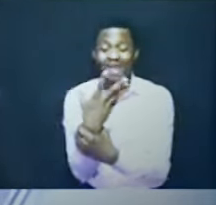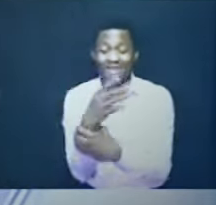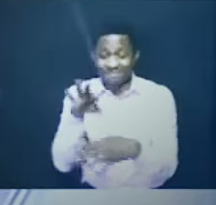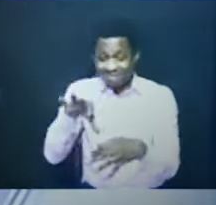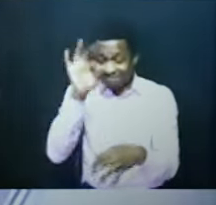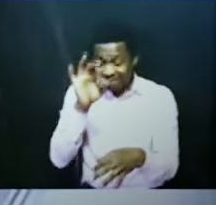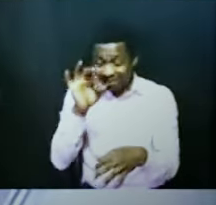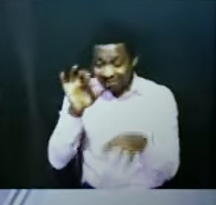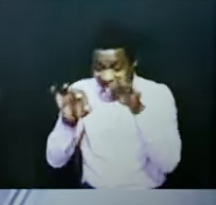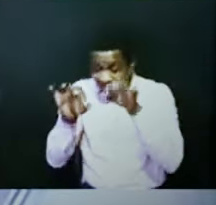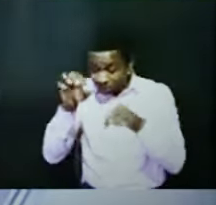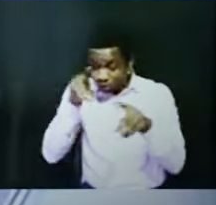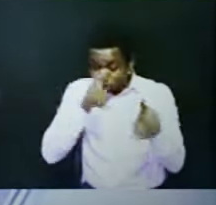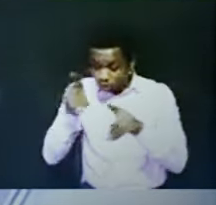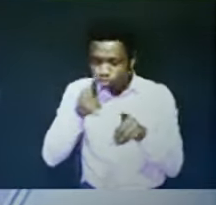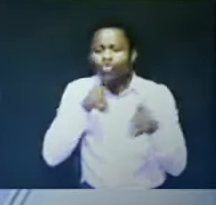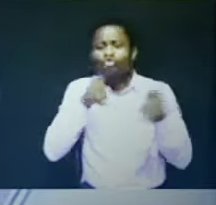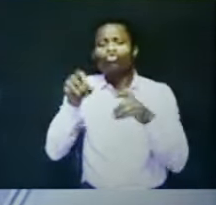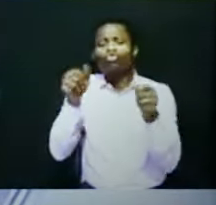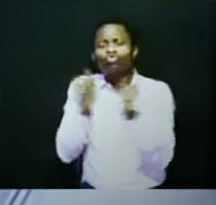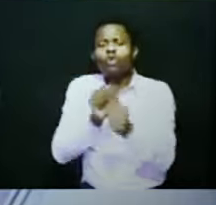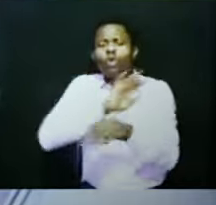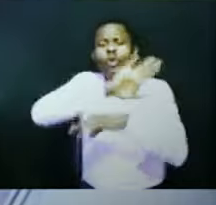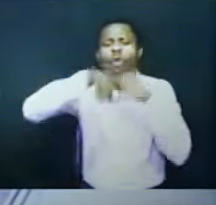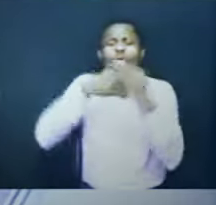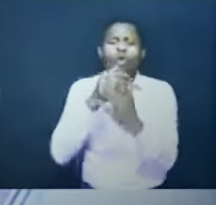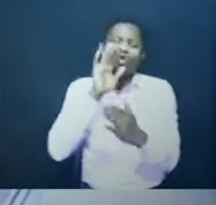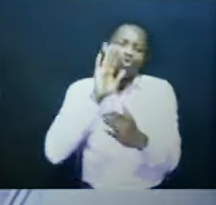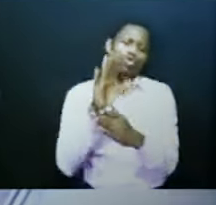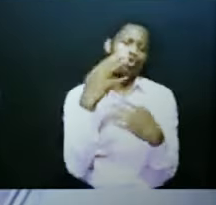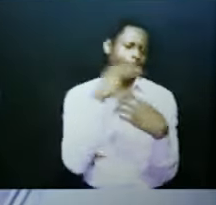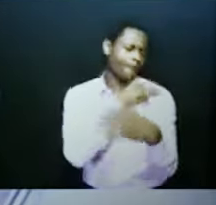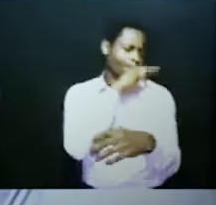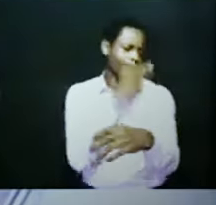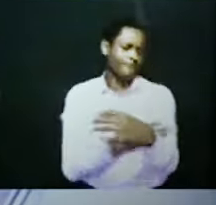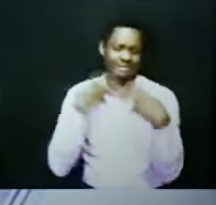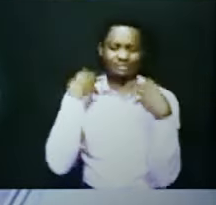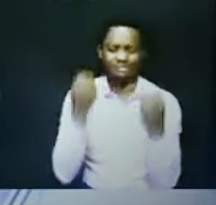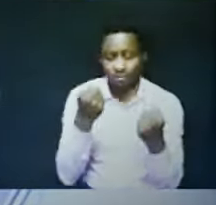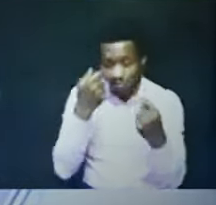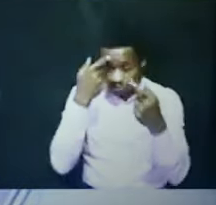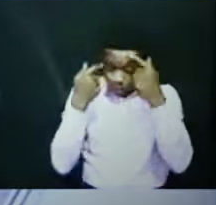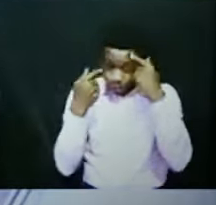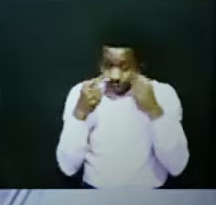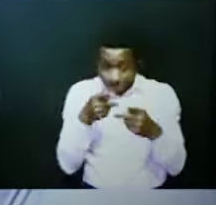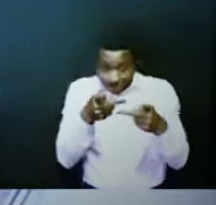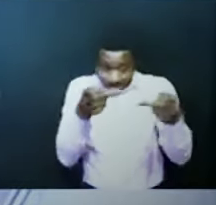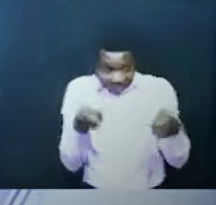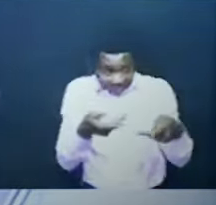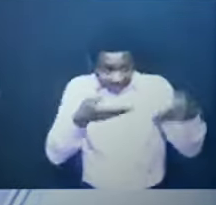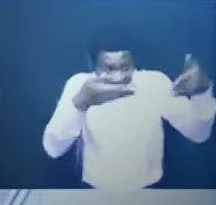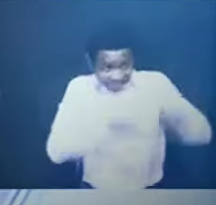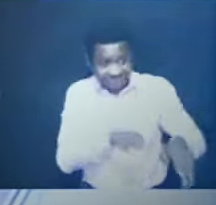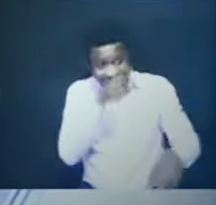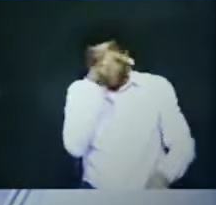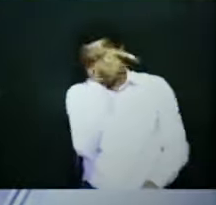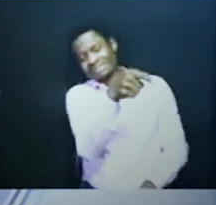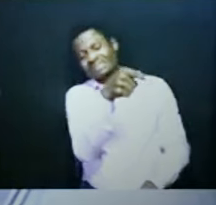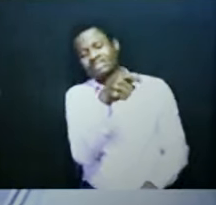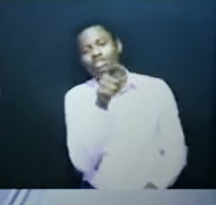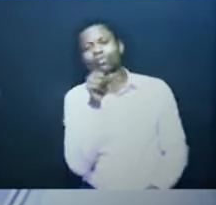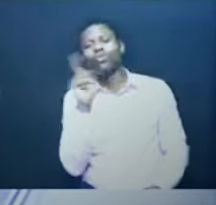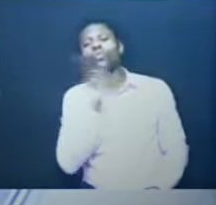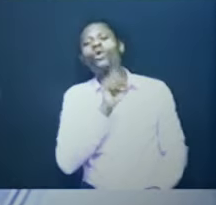do it with all your might. For in the realm of the dead, where you